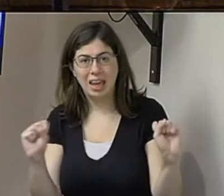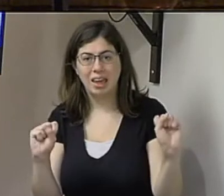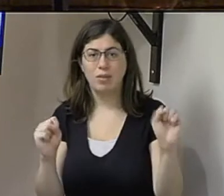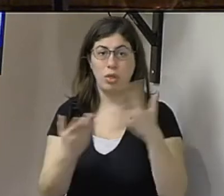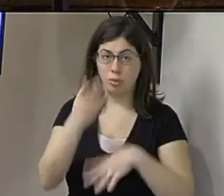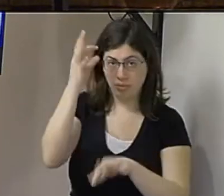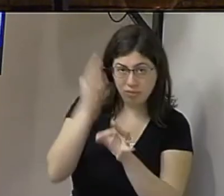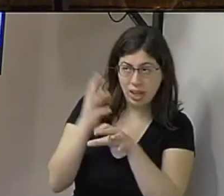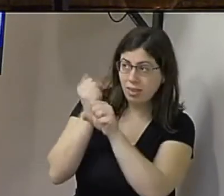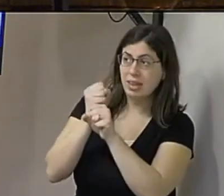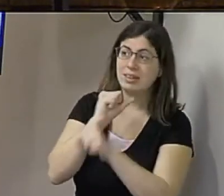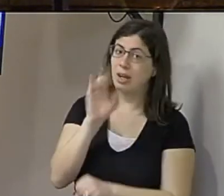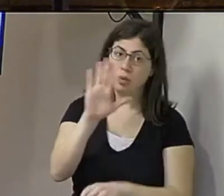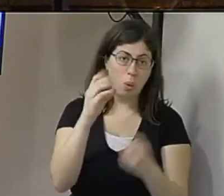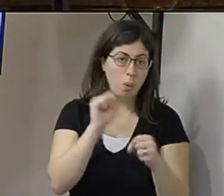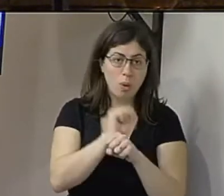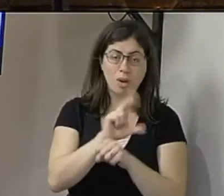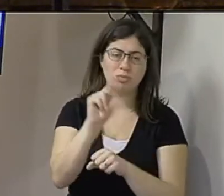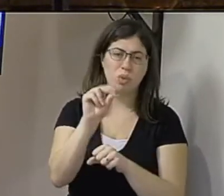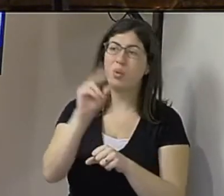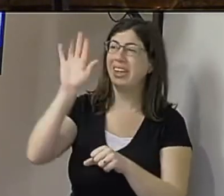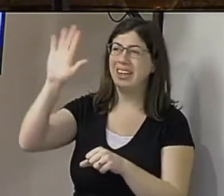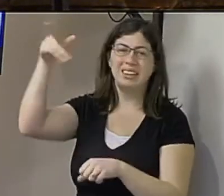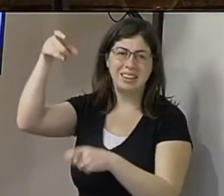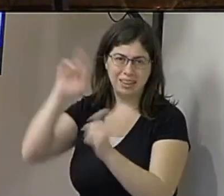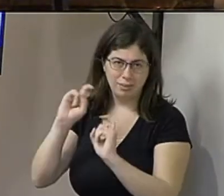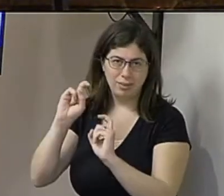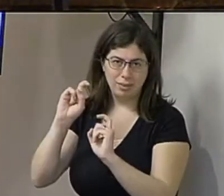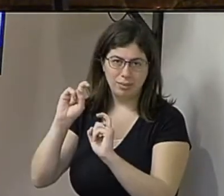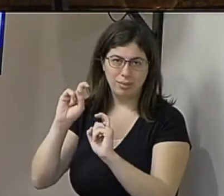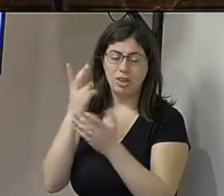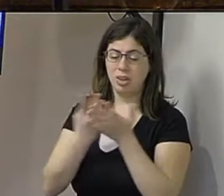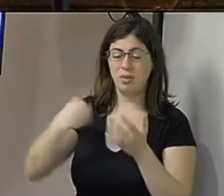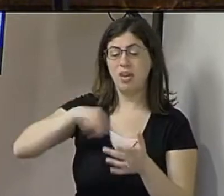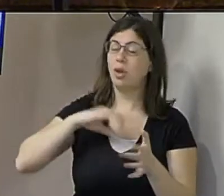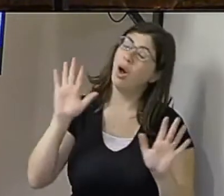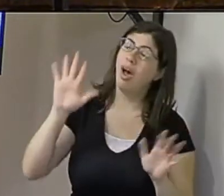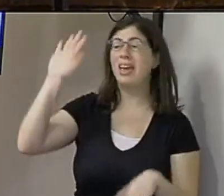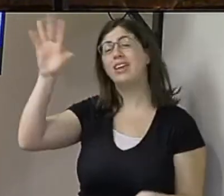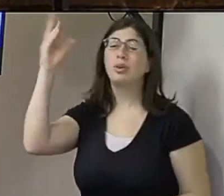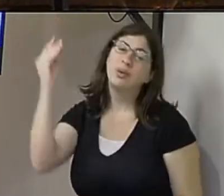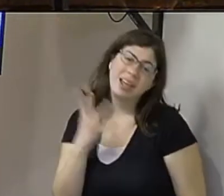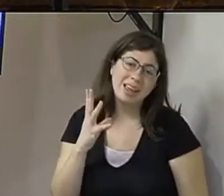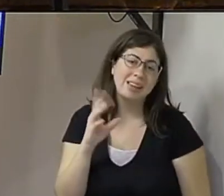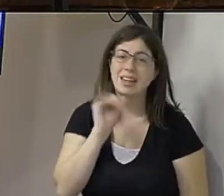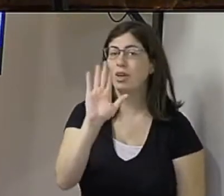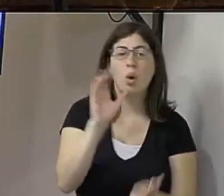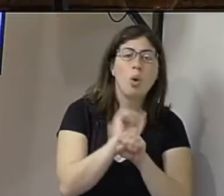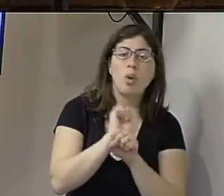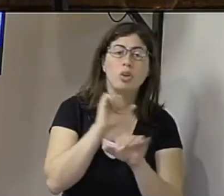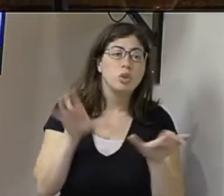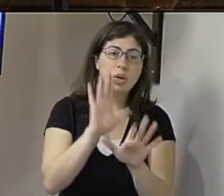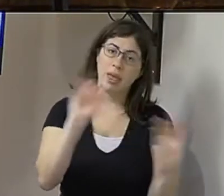through faith, and this is not your own doing, for it's the gift of God. So some of us sometimes say, hey, it's the Lord's grace. Like, it's not your own doing, so don't